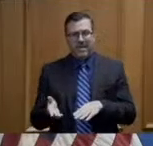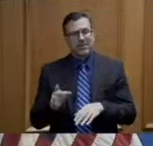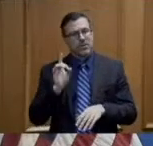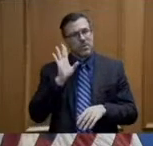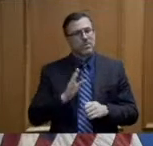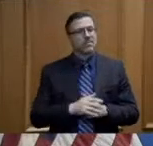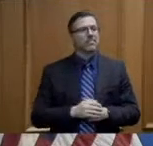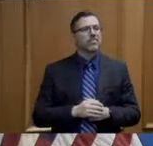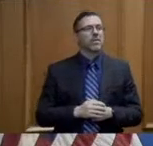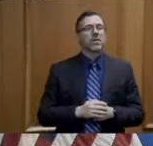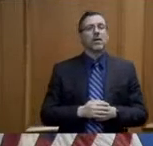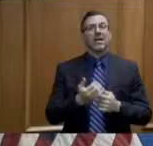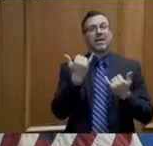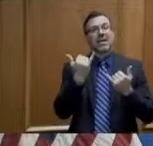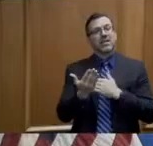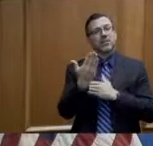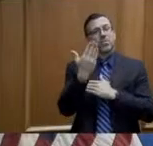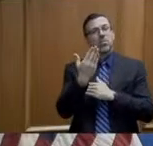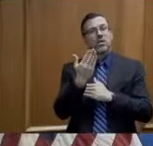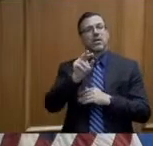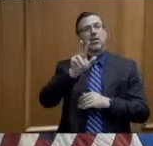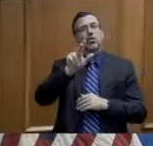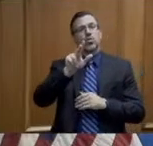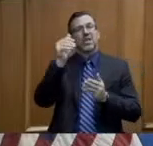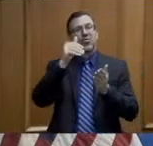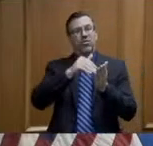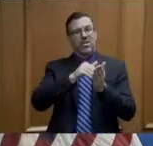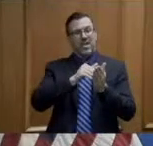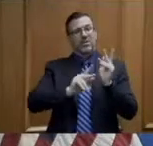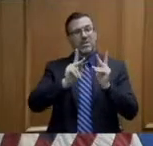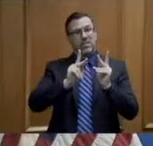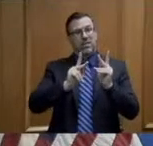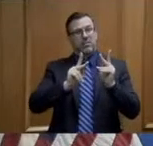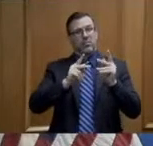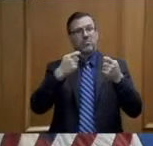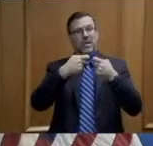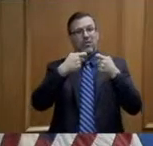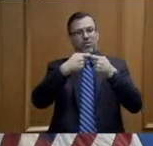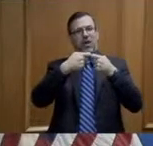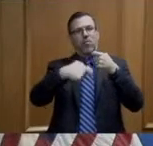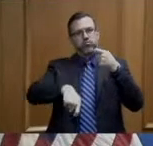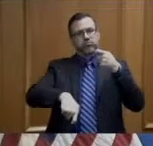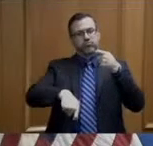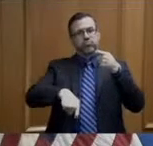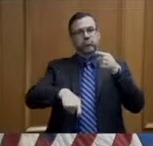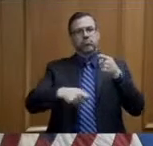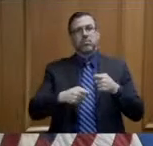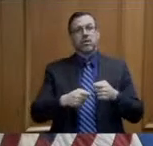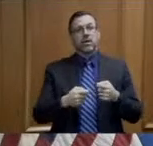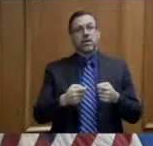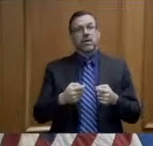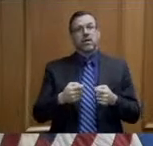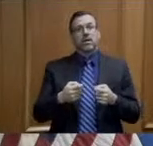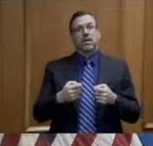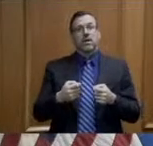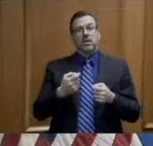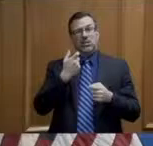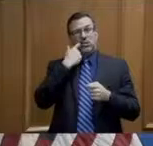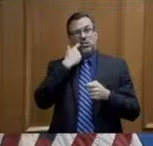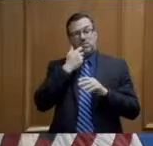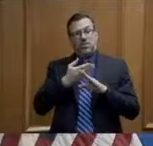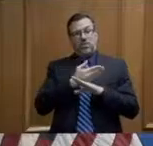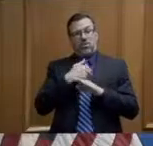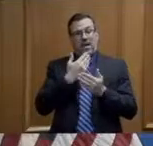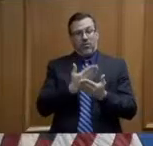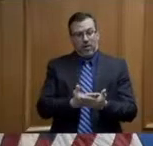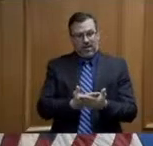Power outages this morning were 23,000 in Hamilton County were still without power, and just before I walked in here, that number was down to 17,000. And